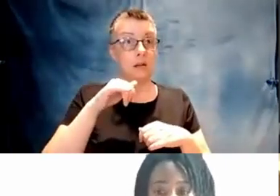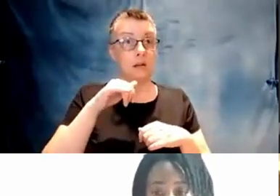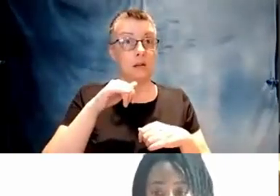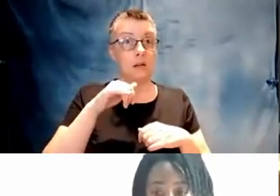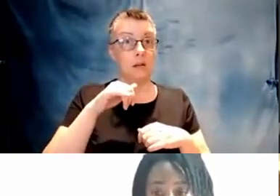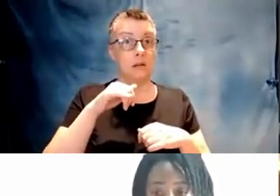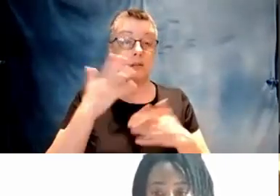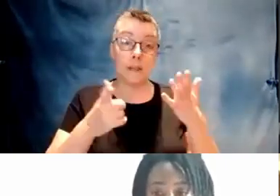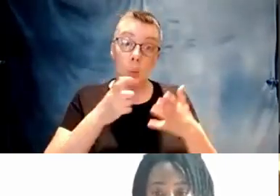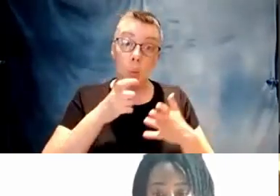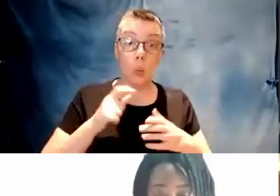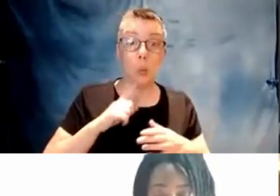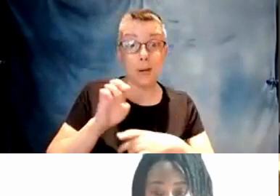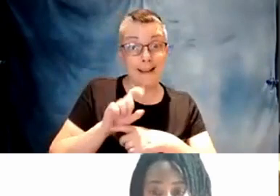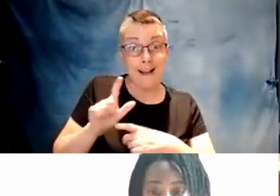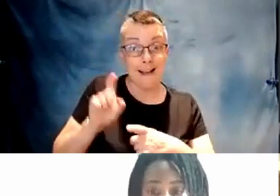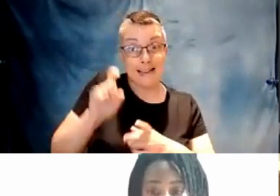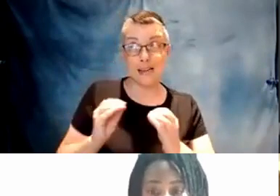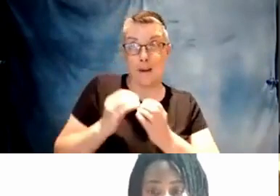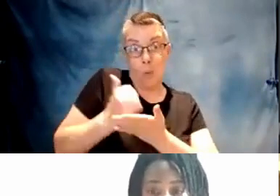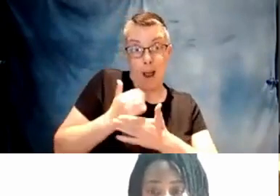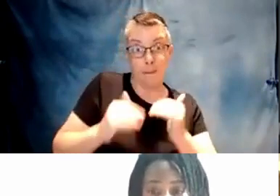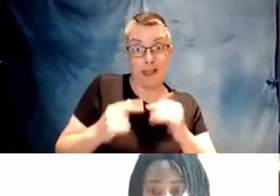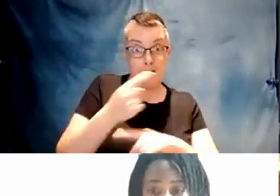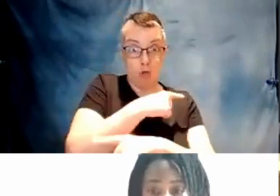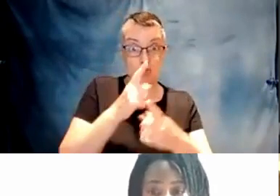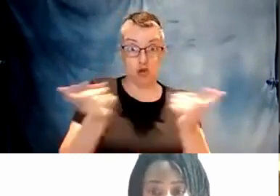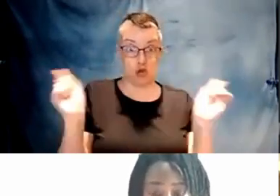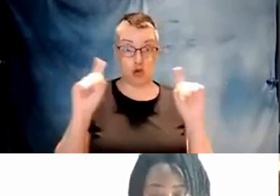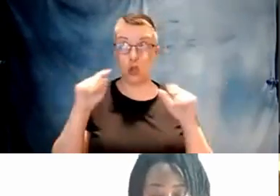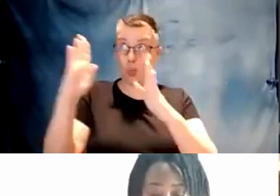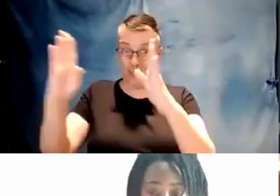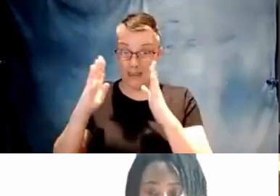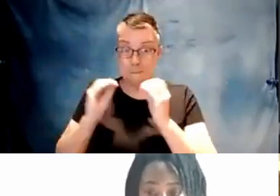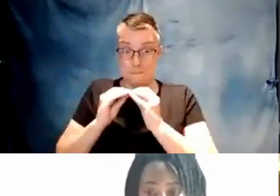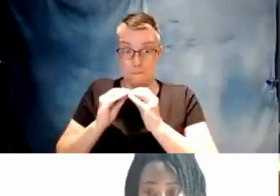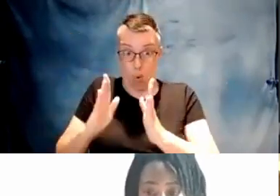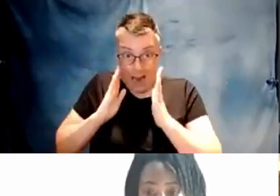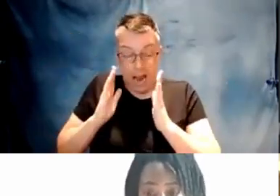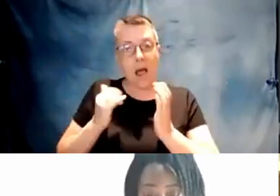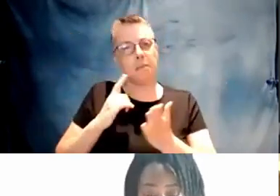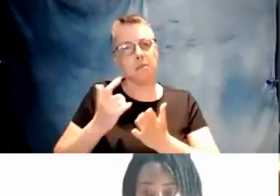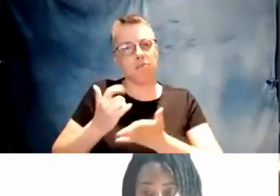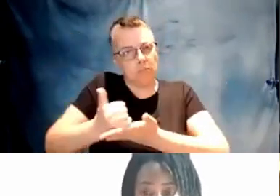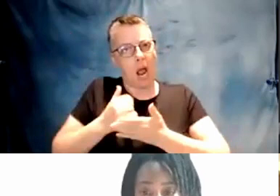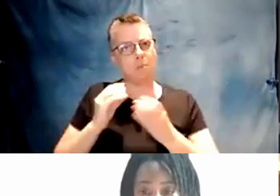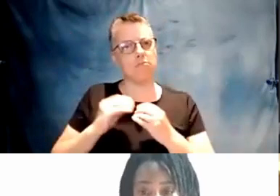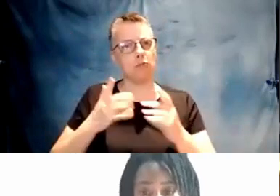more help for the other student and this can be more helpful for them.